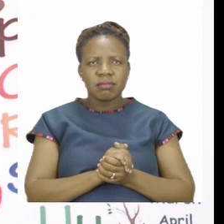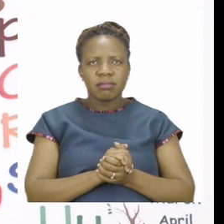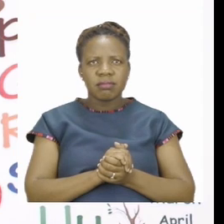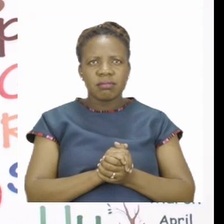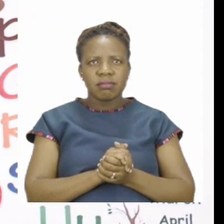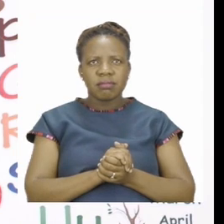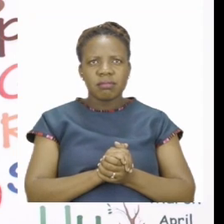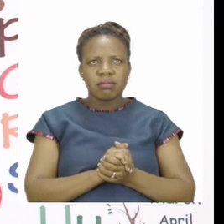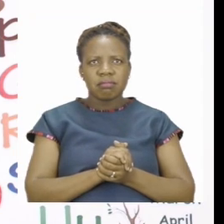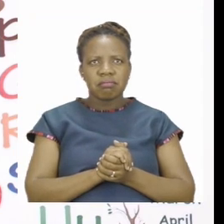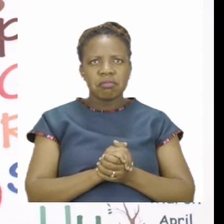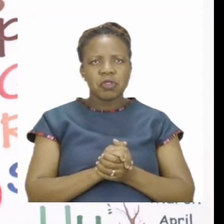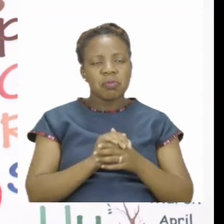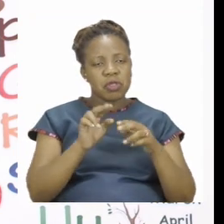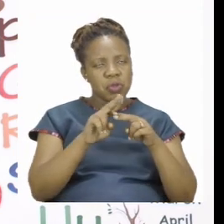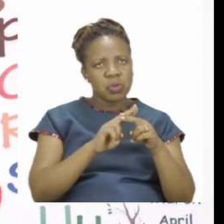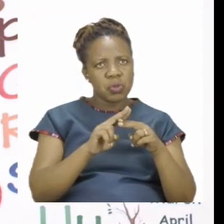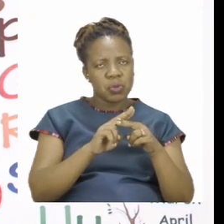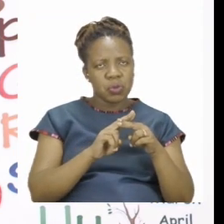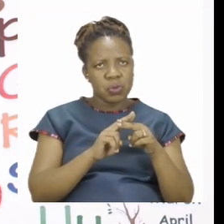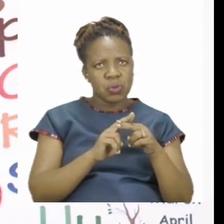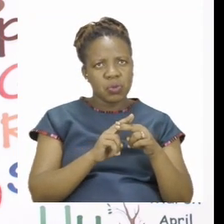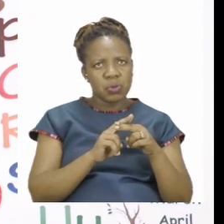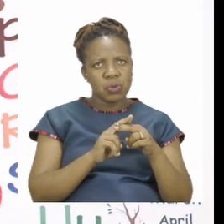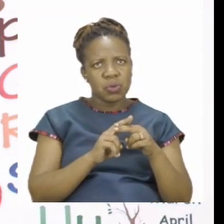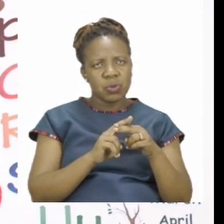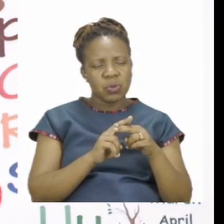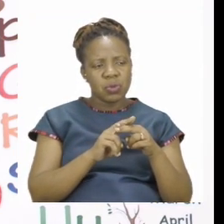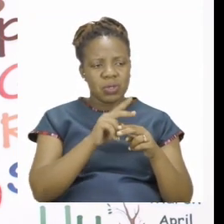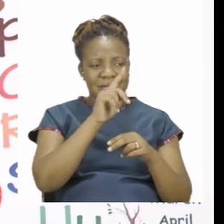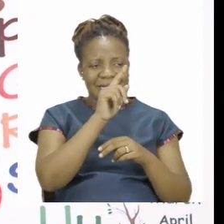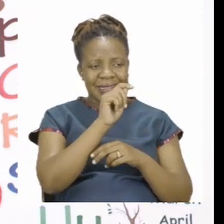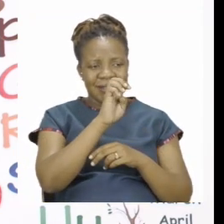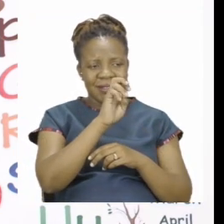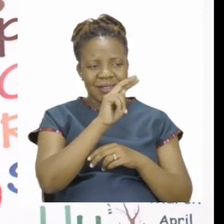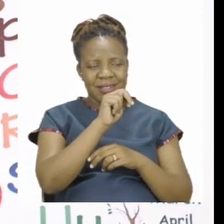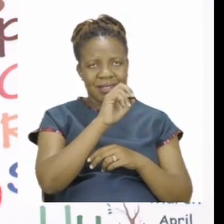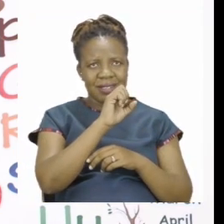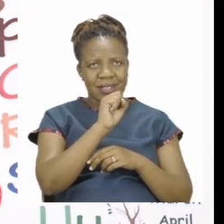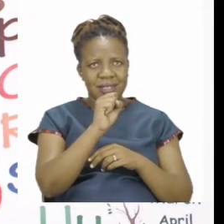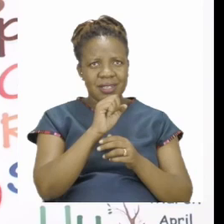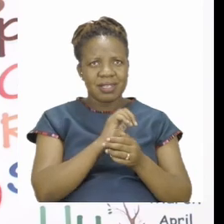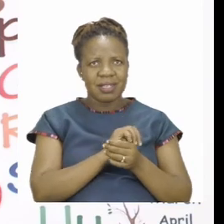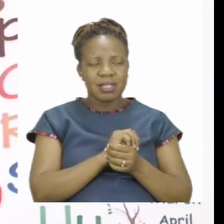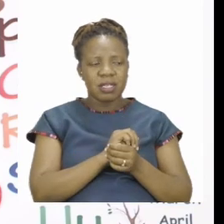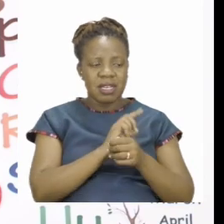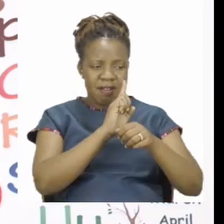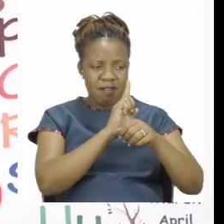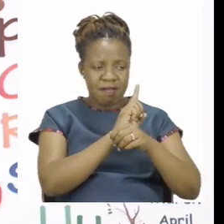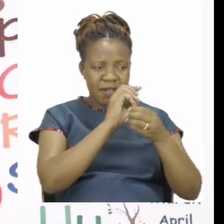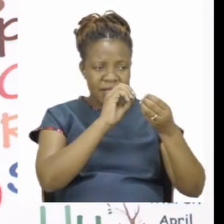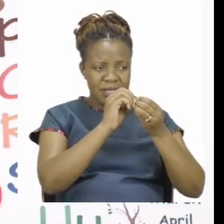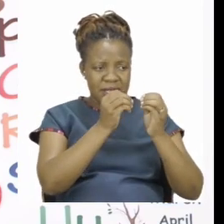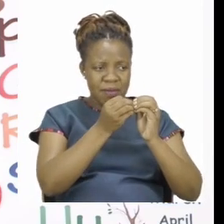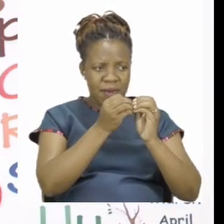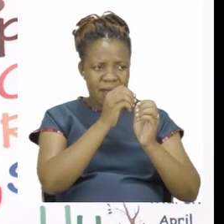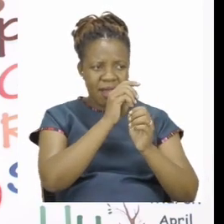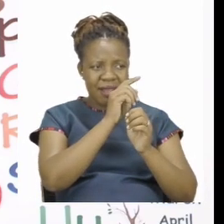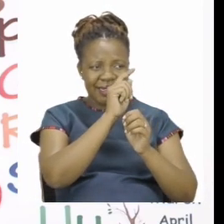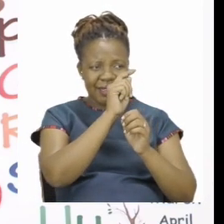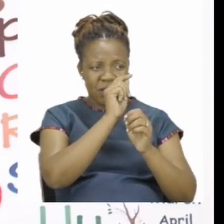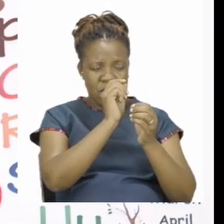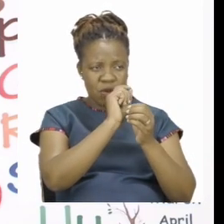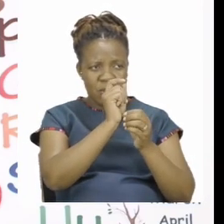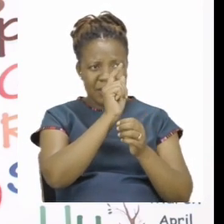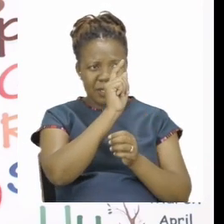units. Today, I've asked Mr. Tens to sit on top of the first digit. Here we have him sitting under